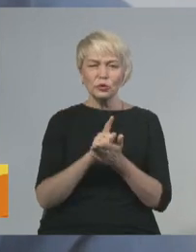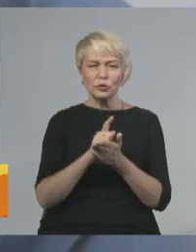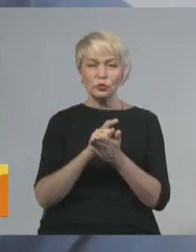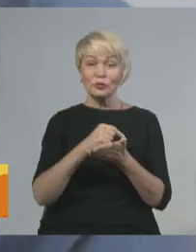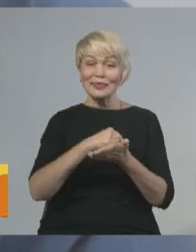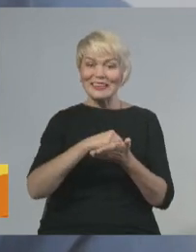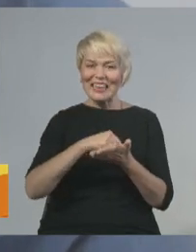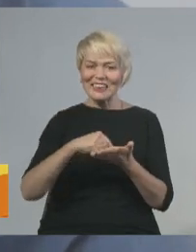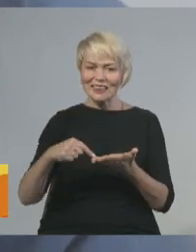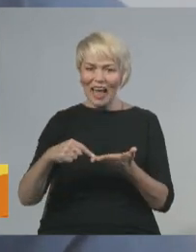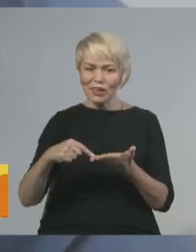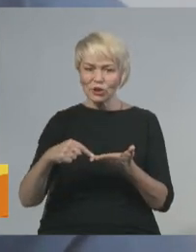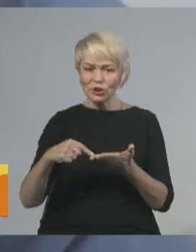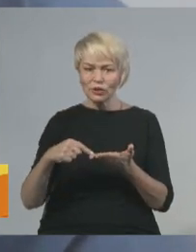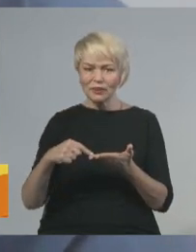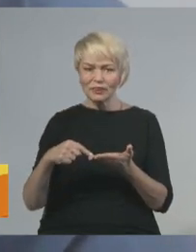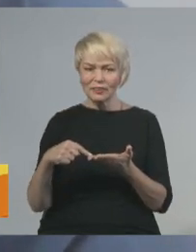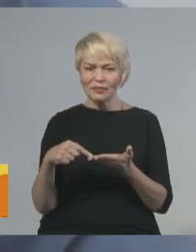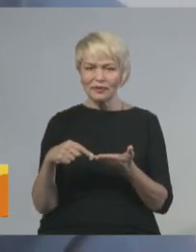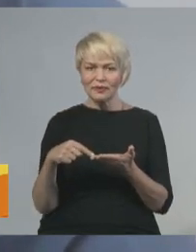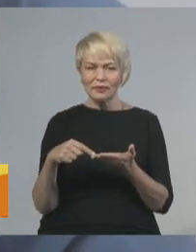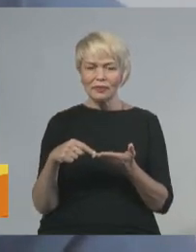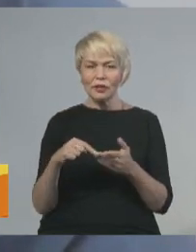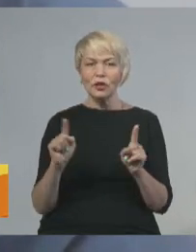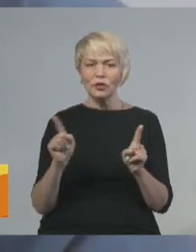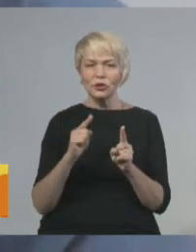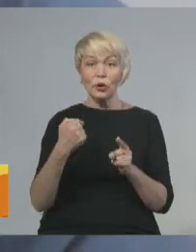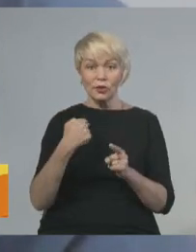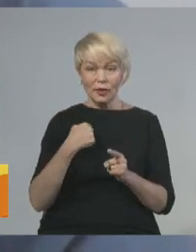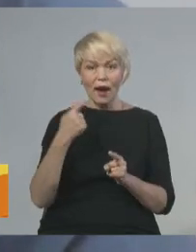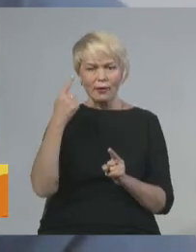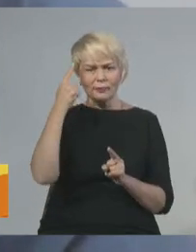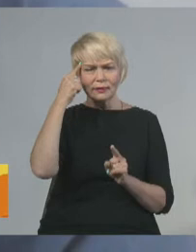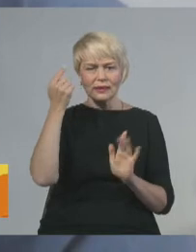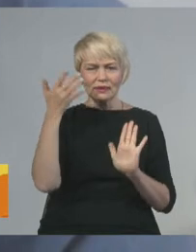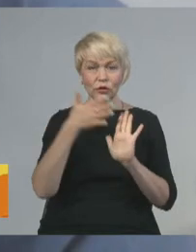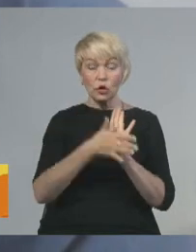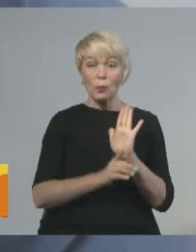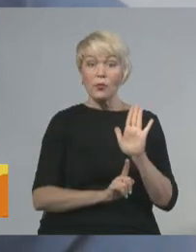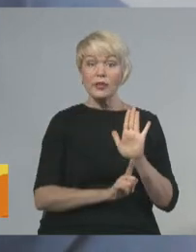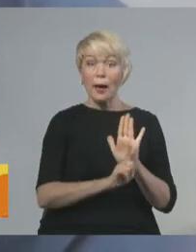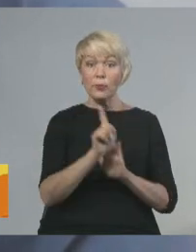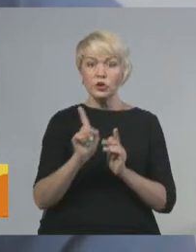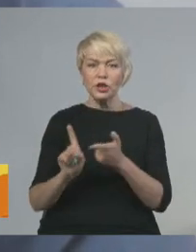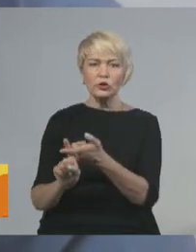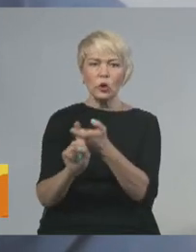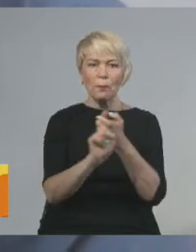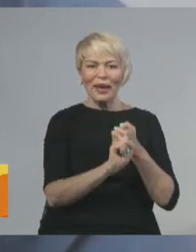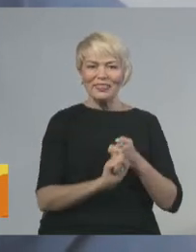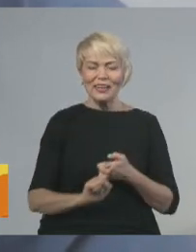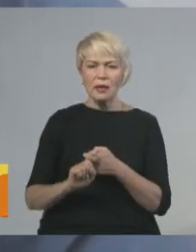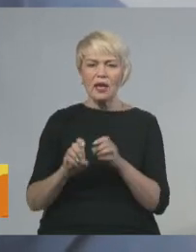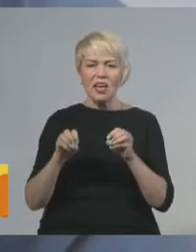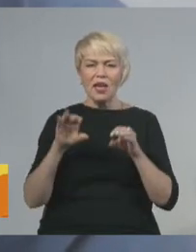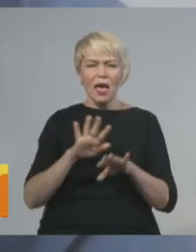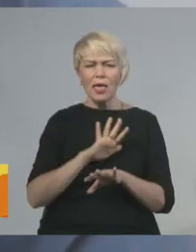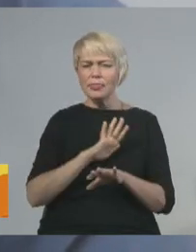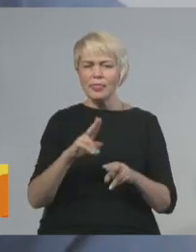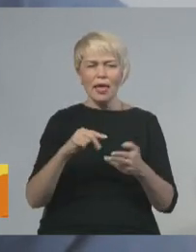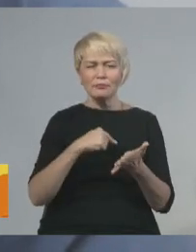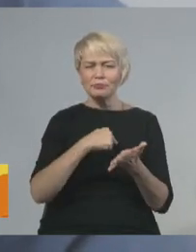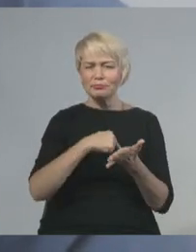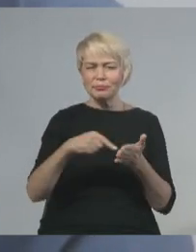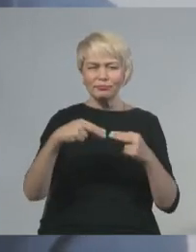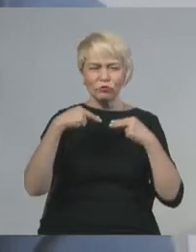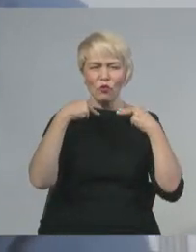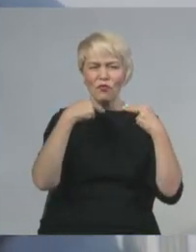i intentionally decided at the beginning of this whole thing not to pay attention to to anything like this